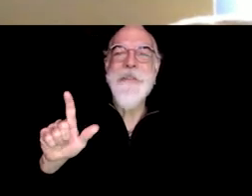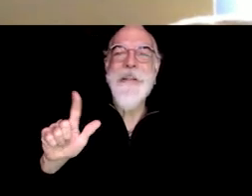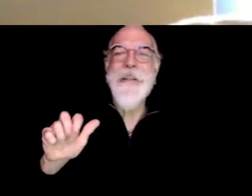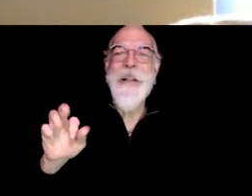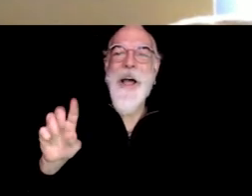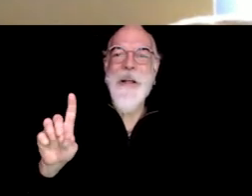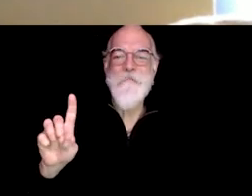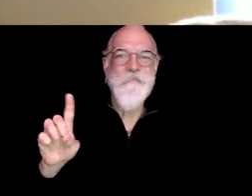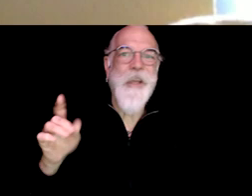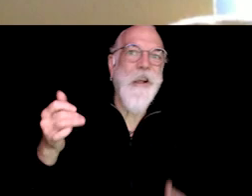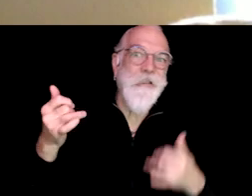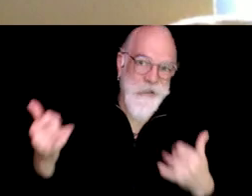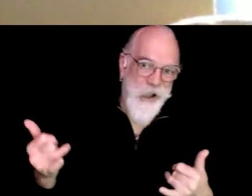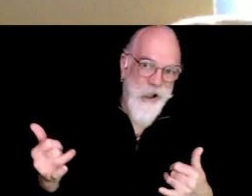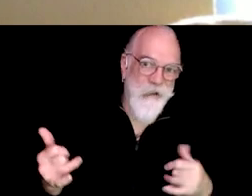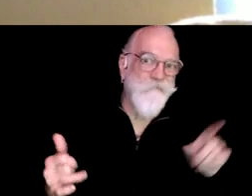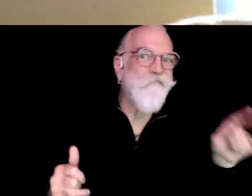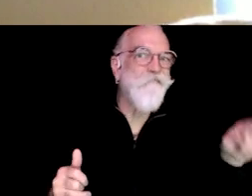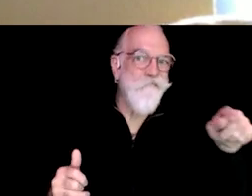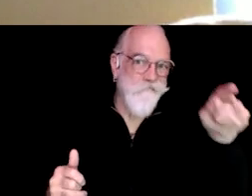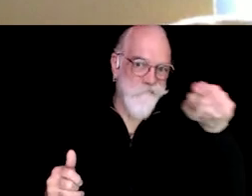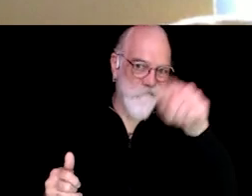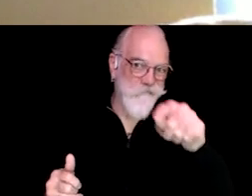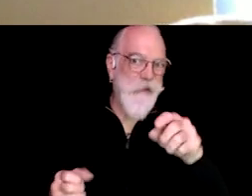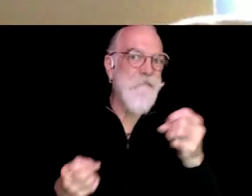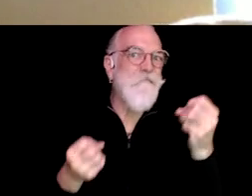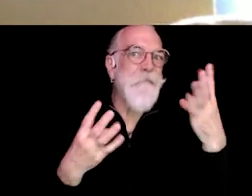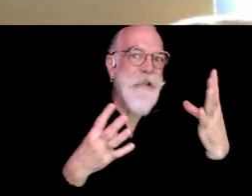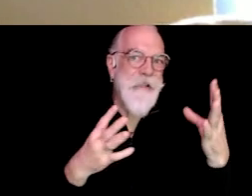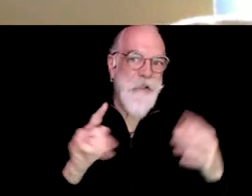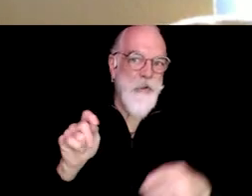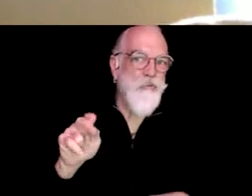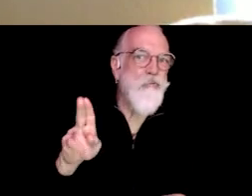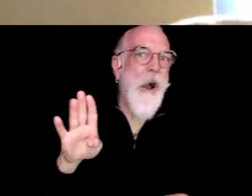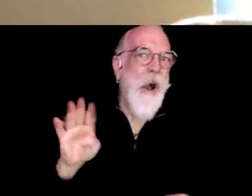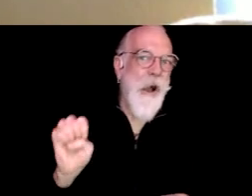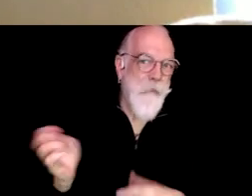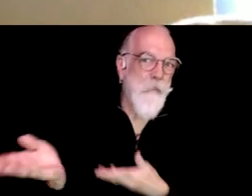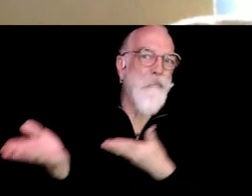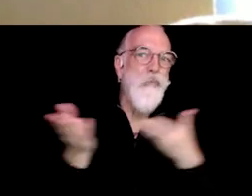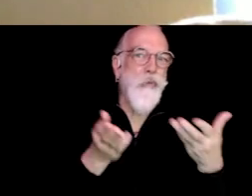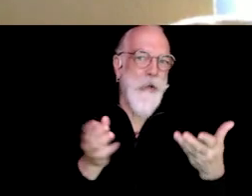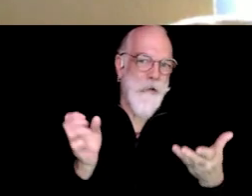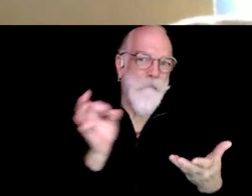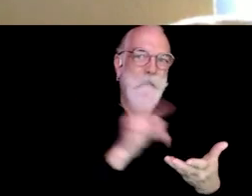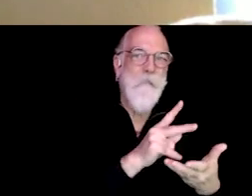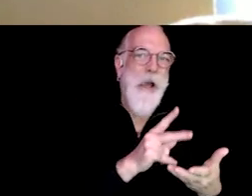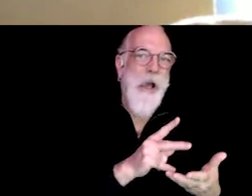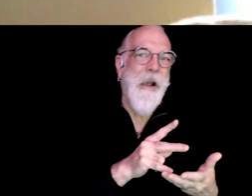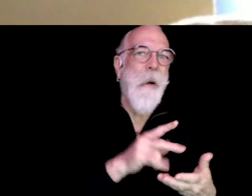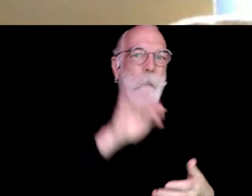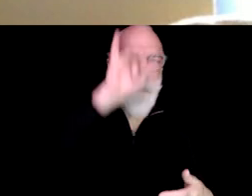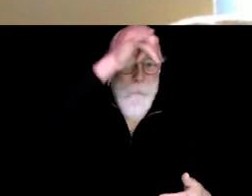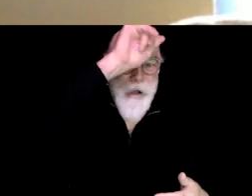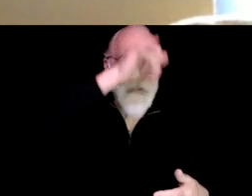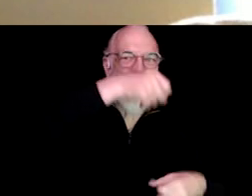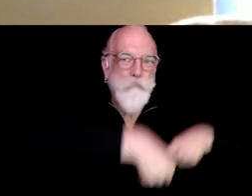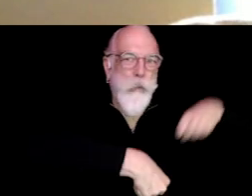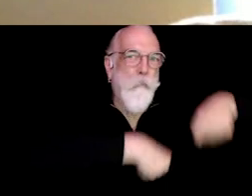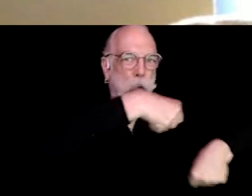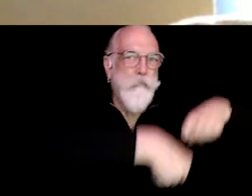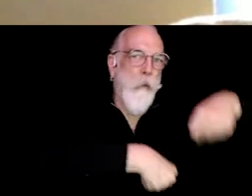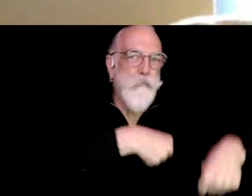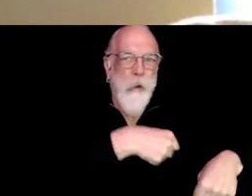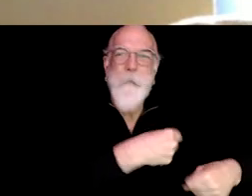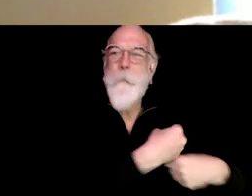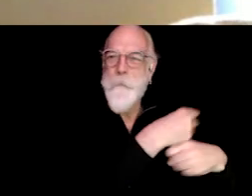many tribes have returned bison to their lands and have had the grasses growing in a healthy environment